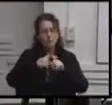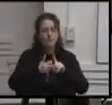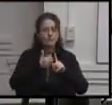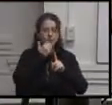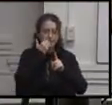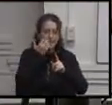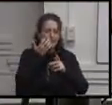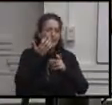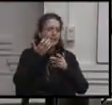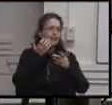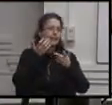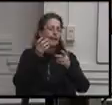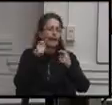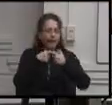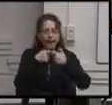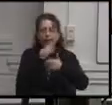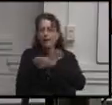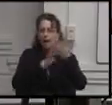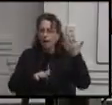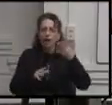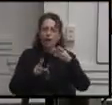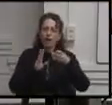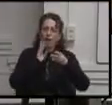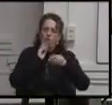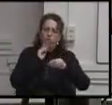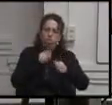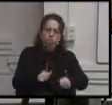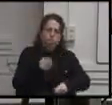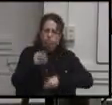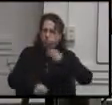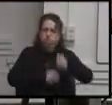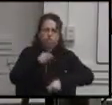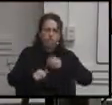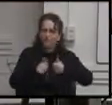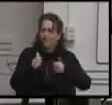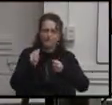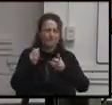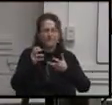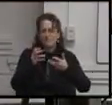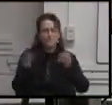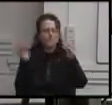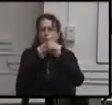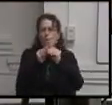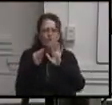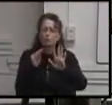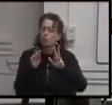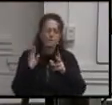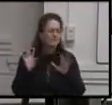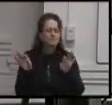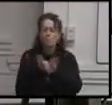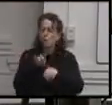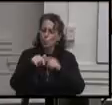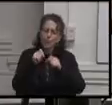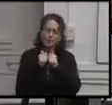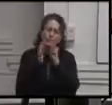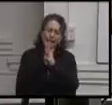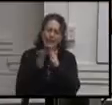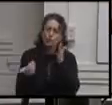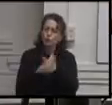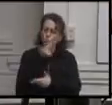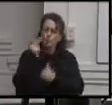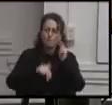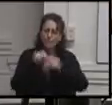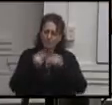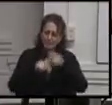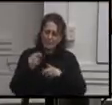think what we're suggesting is that we need to really look at all three of these costs in a new building, not just the big ticket,